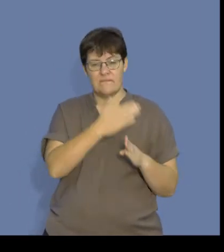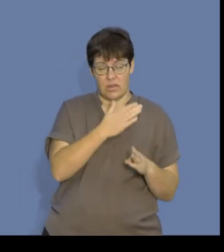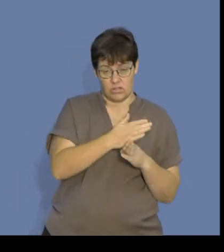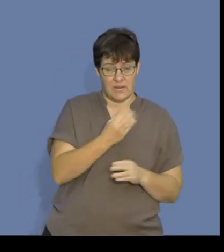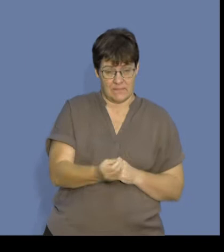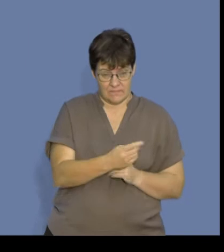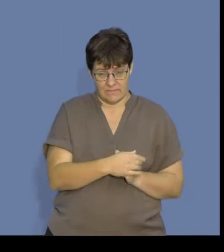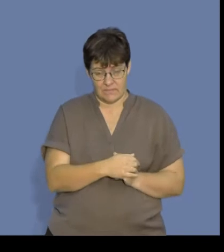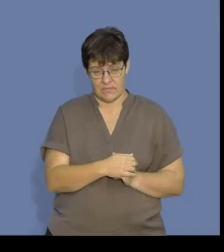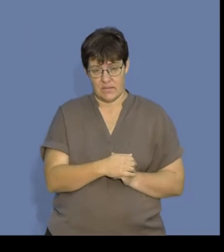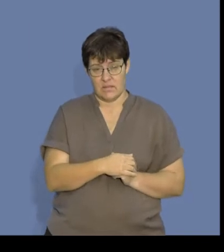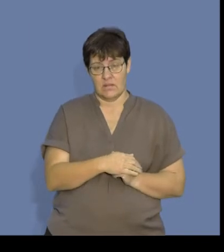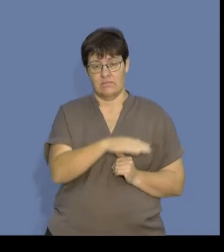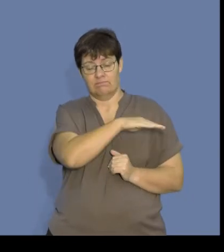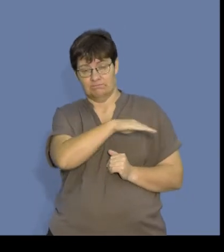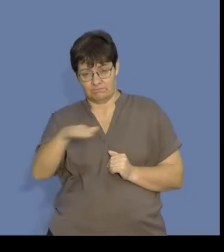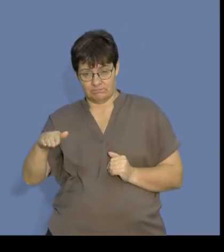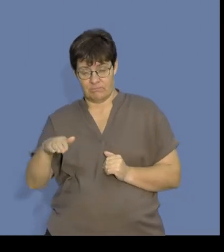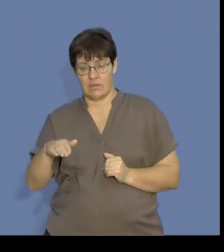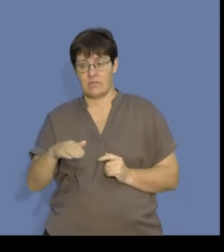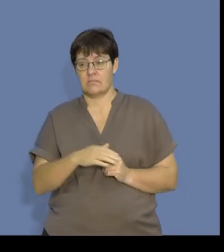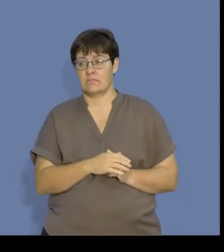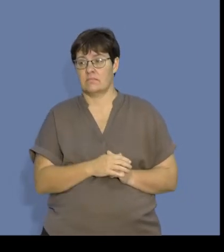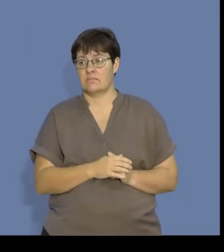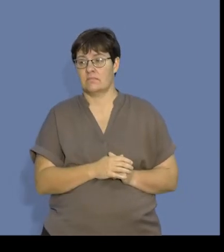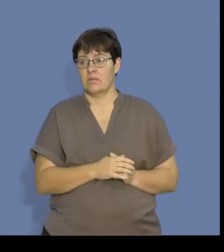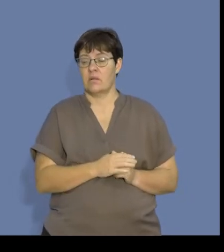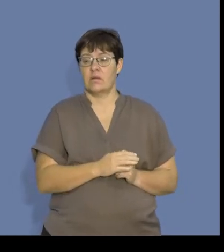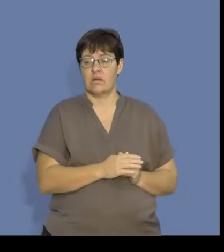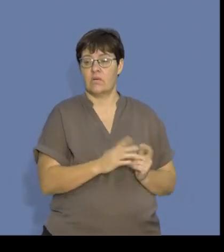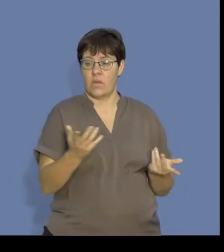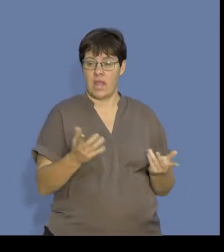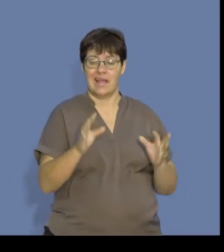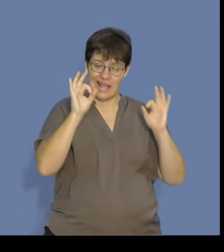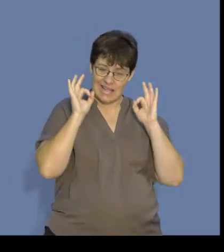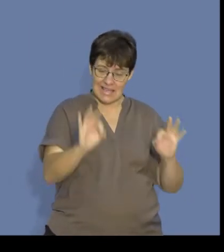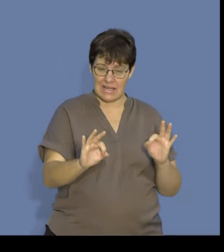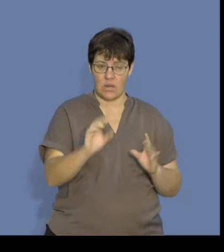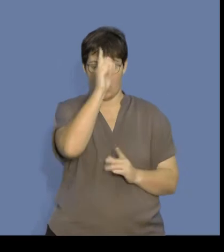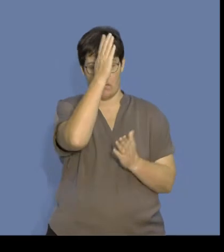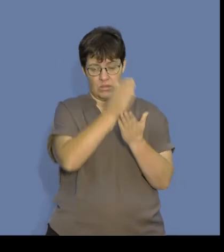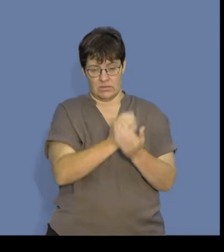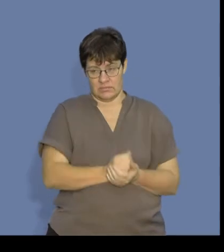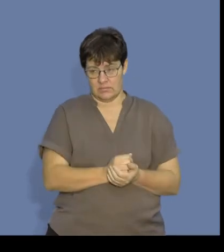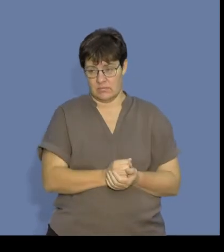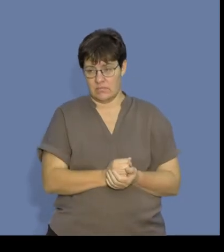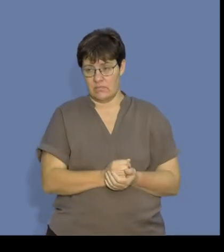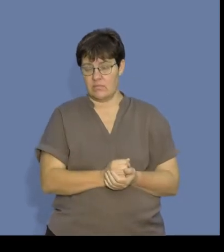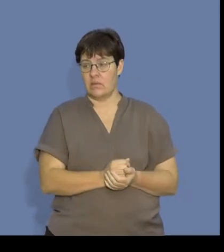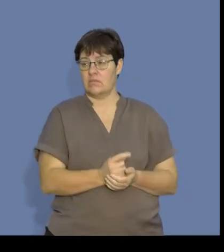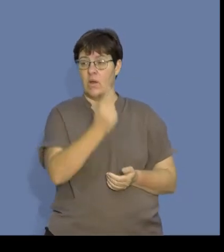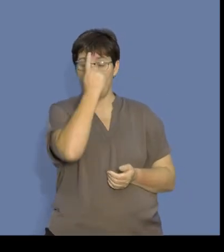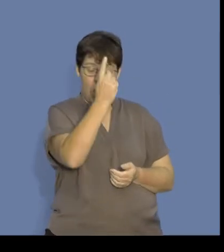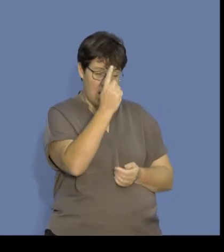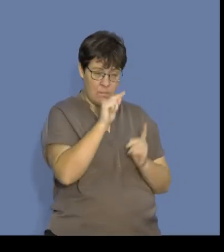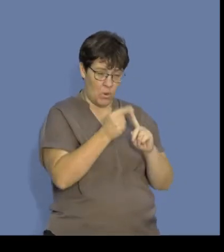it is a function, a vertical line intersects the graph in all places at exactly 1 point.